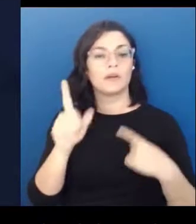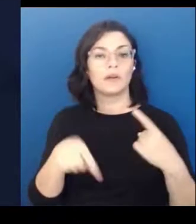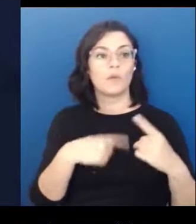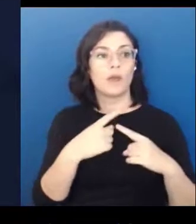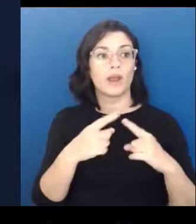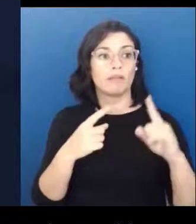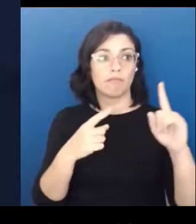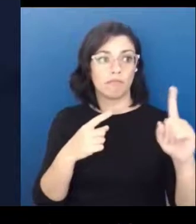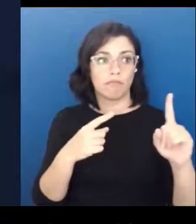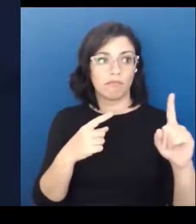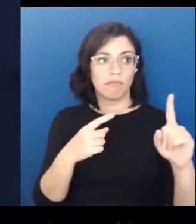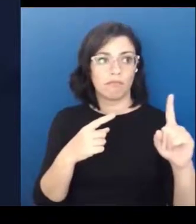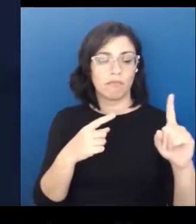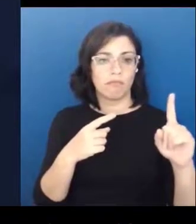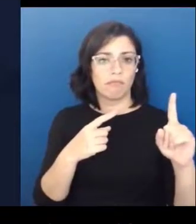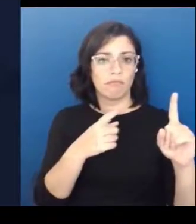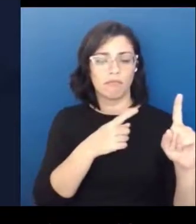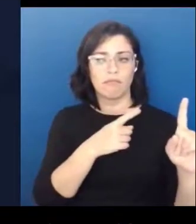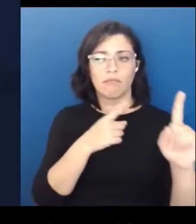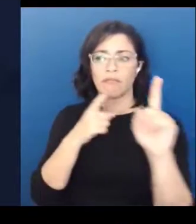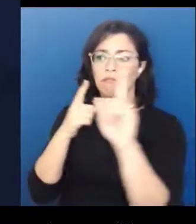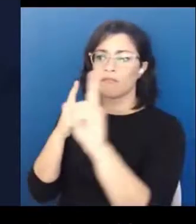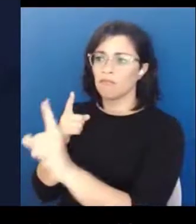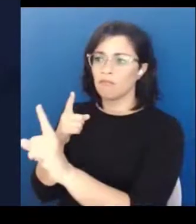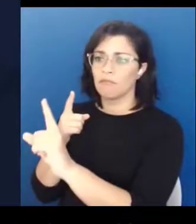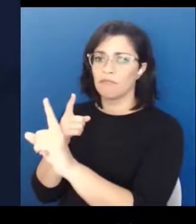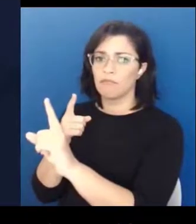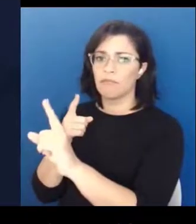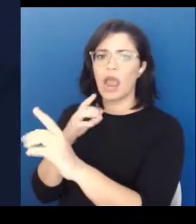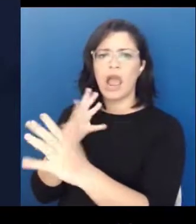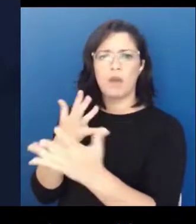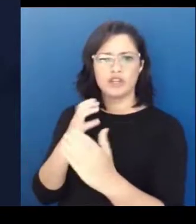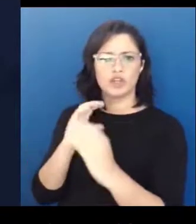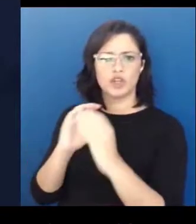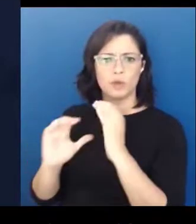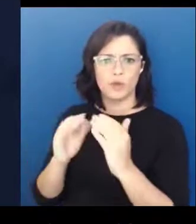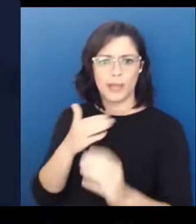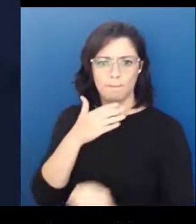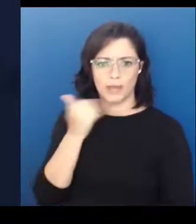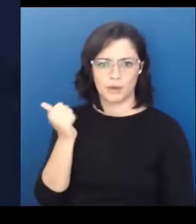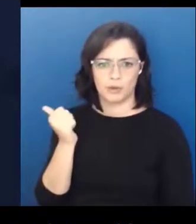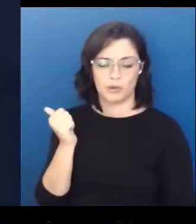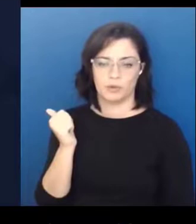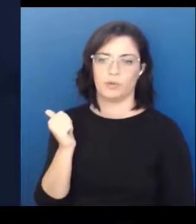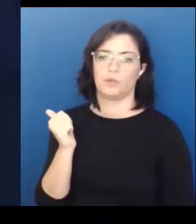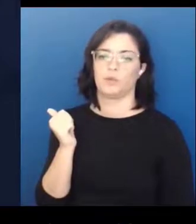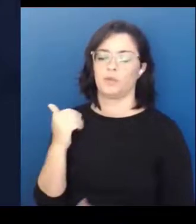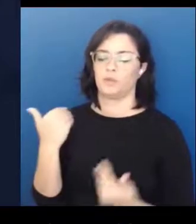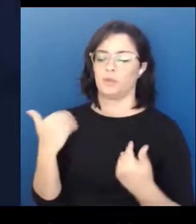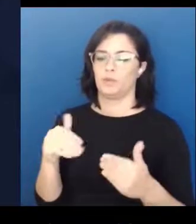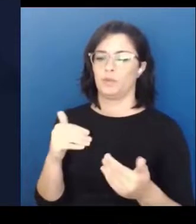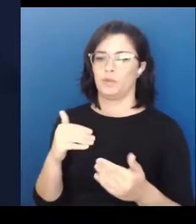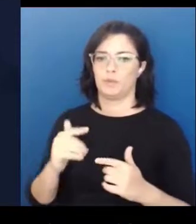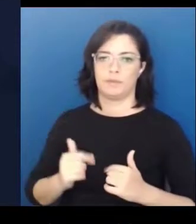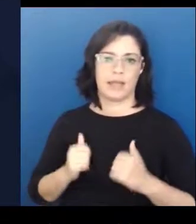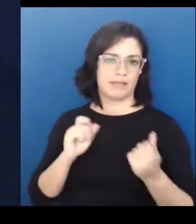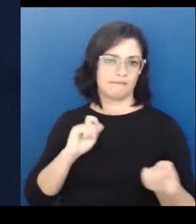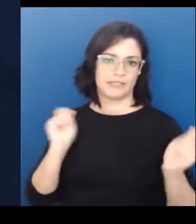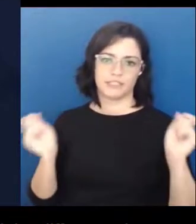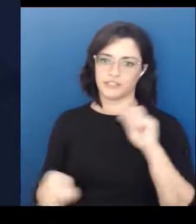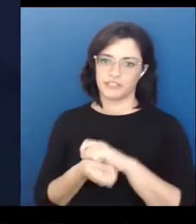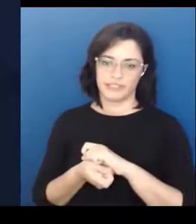better to communicating better, that made all the difference in my life. And